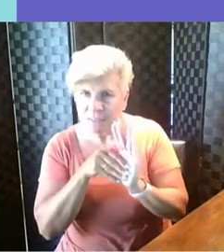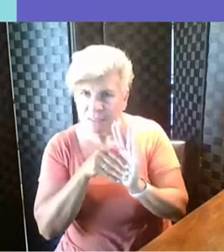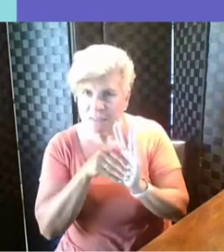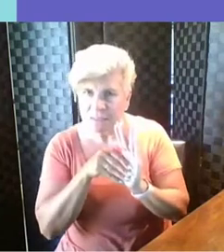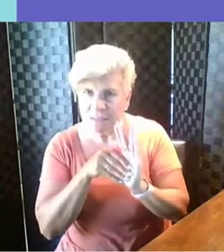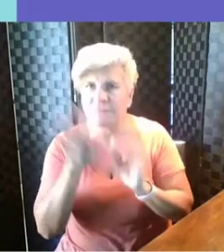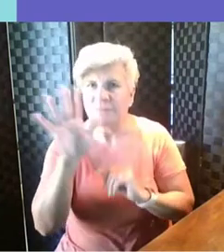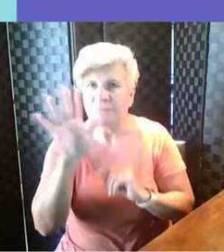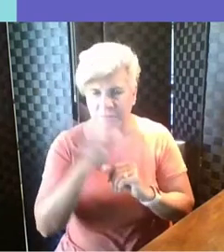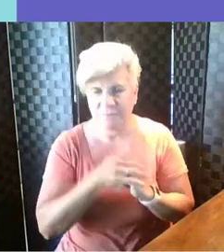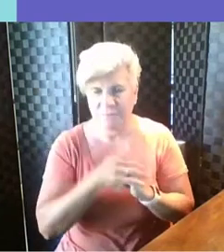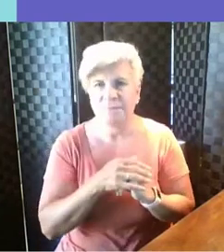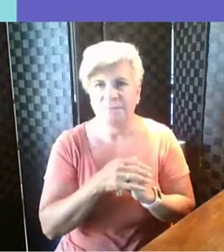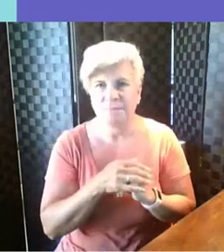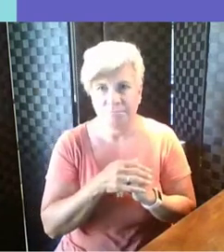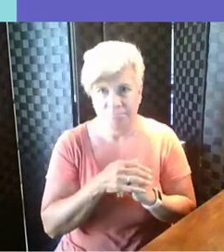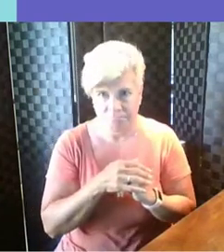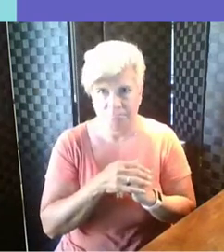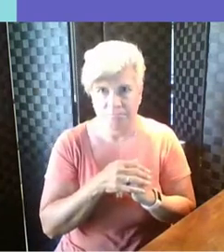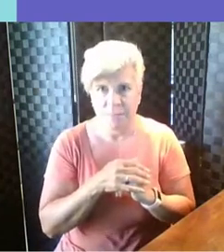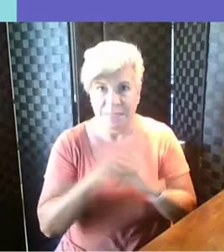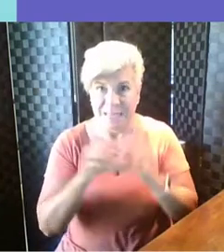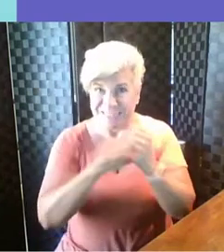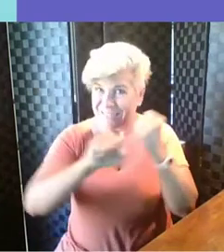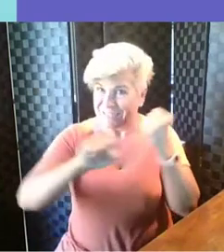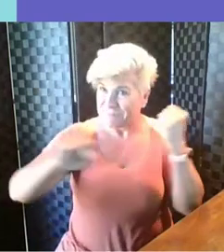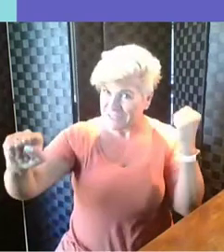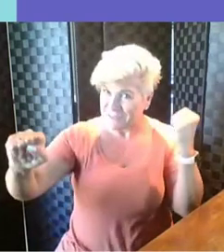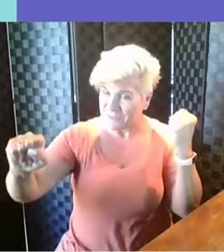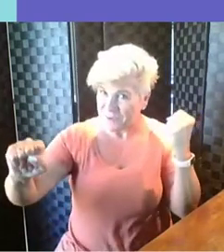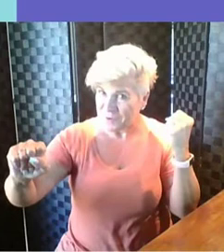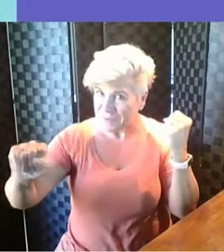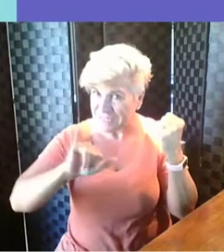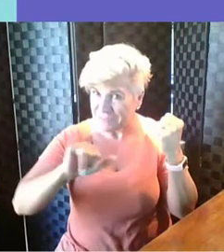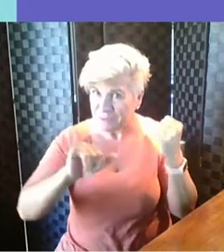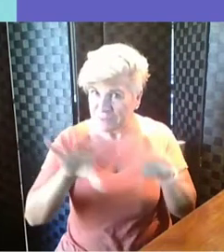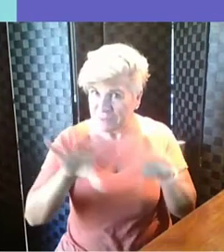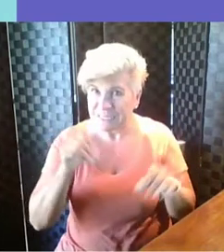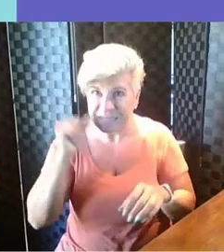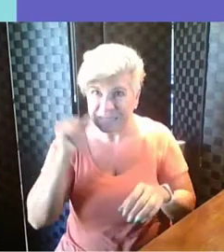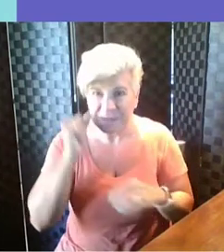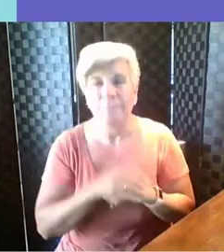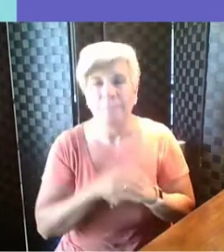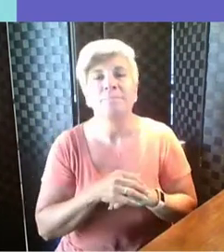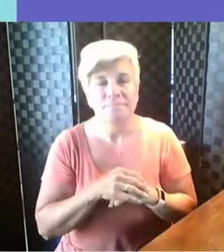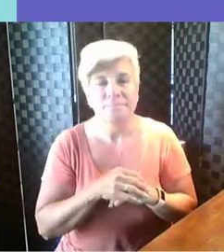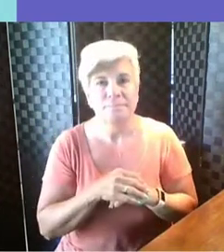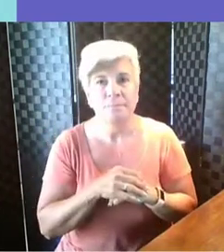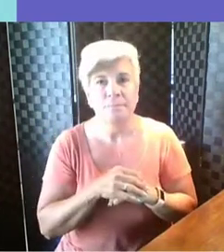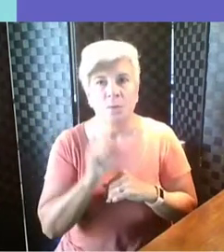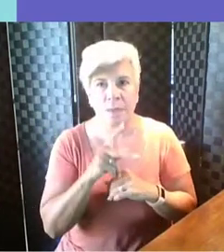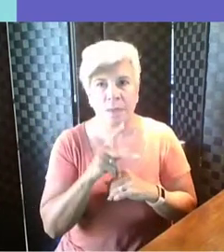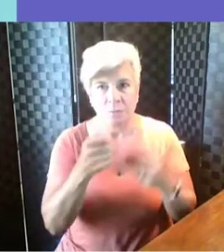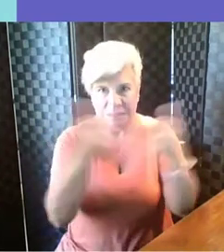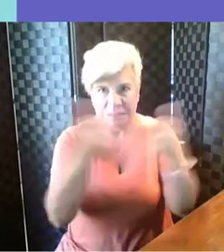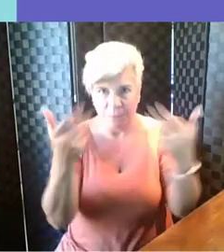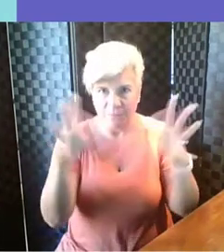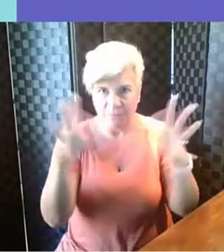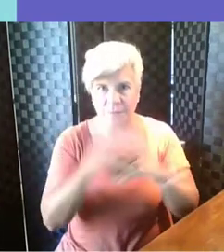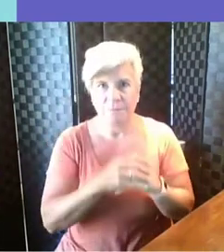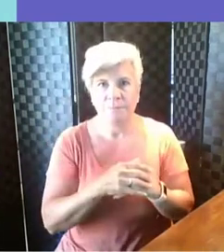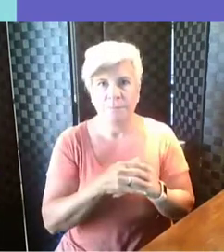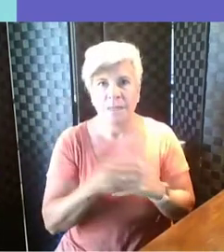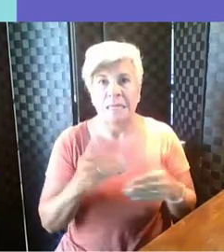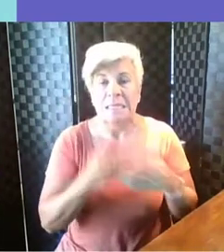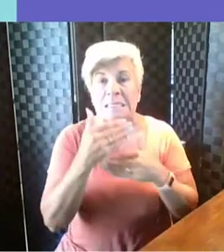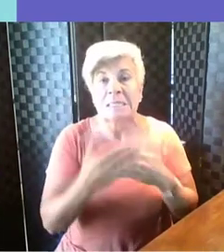plus 5. That's that expanded form again that we were talking about last time. Okay, so we've broken them apart. The next step is to use